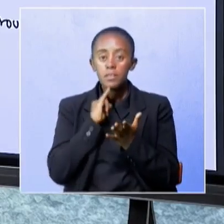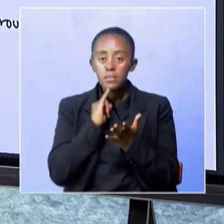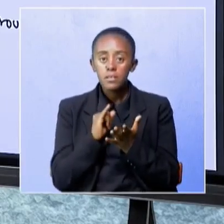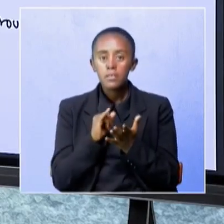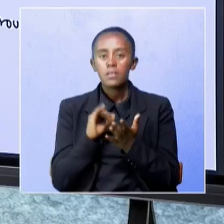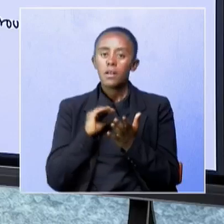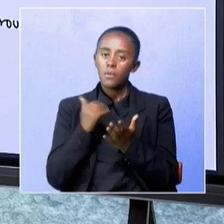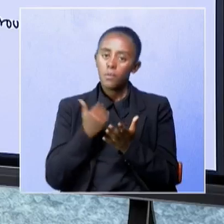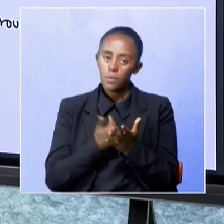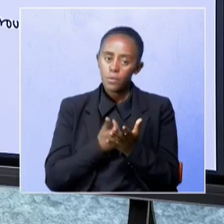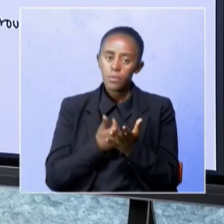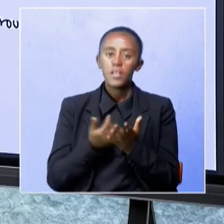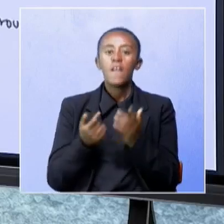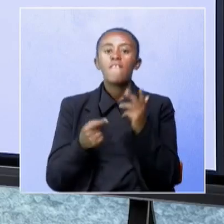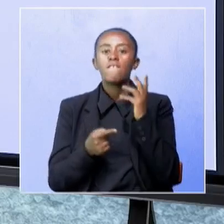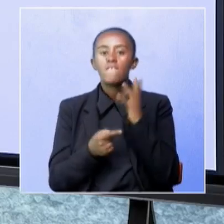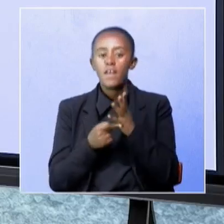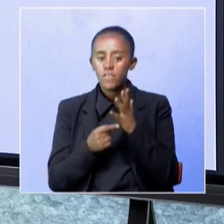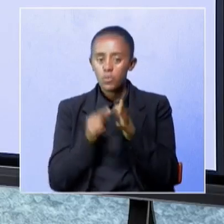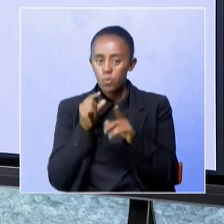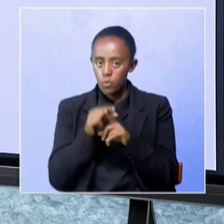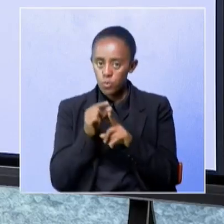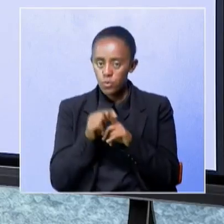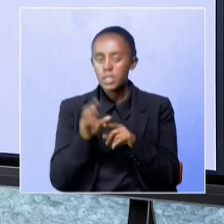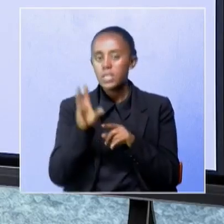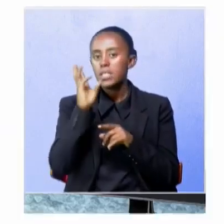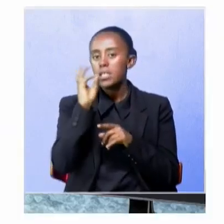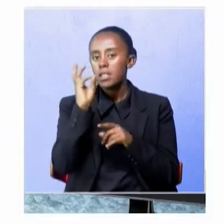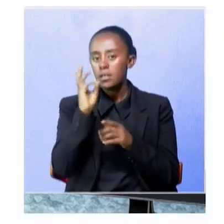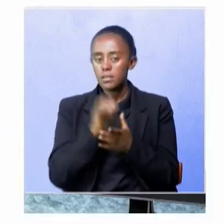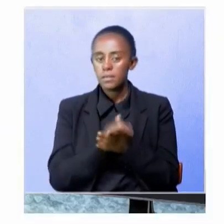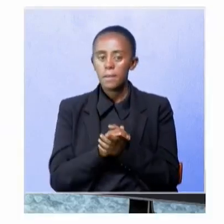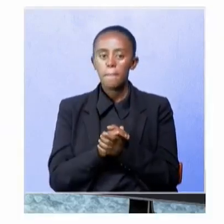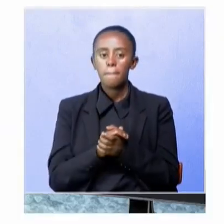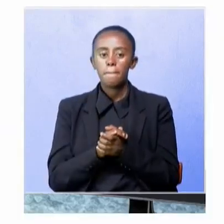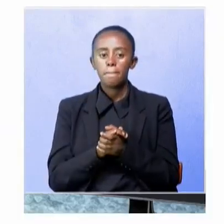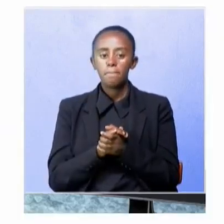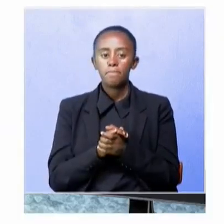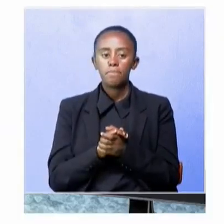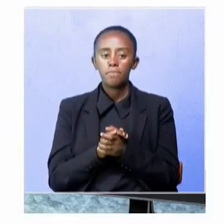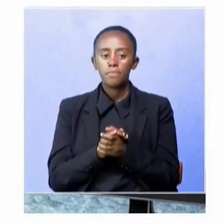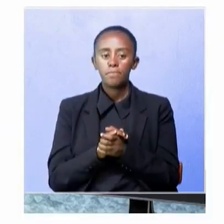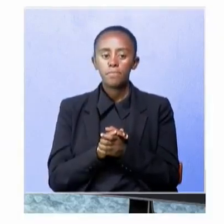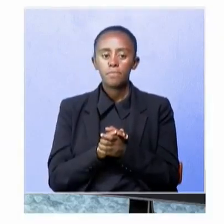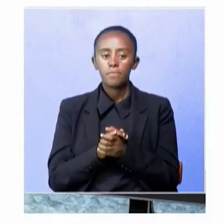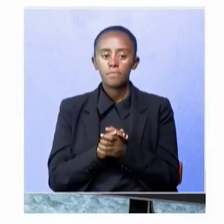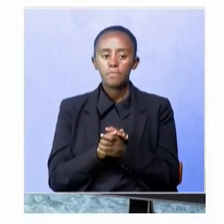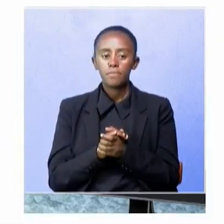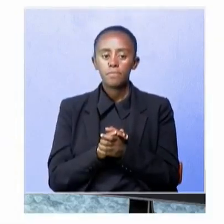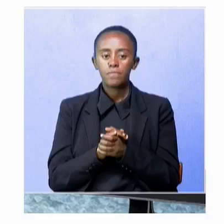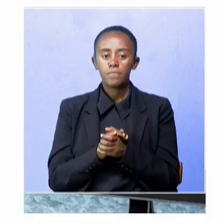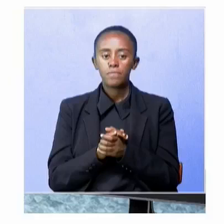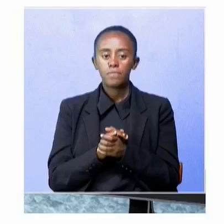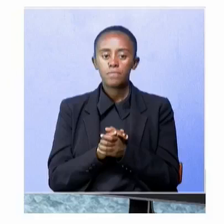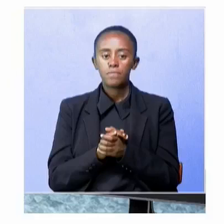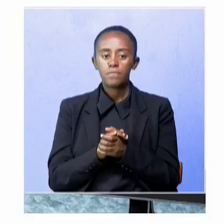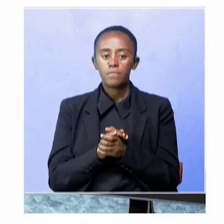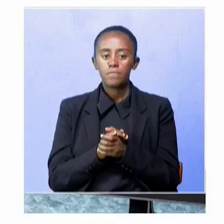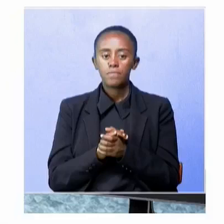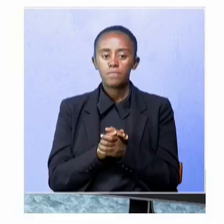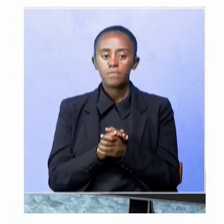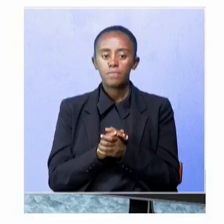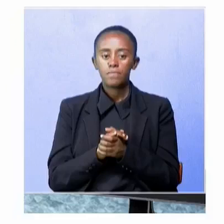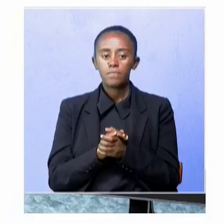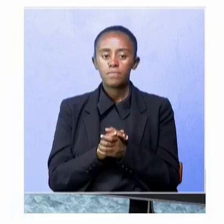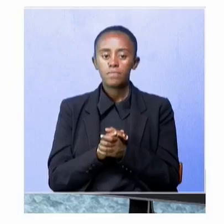our 5th word. What about number 6? What is our word? The 6th